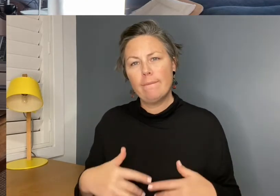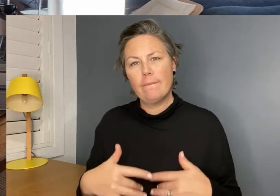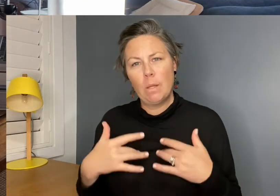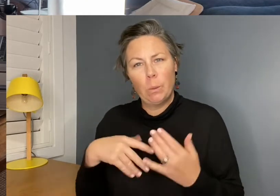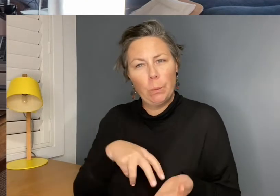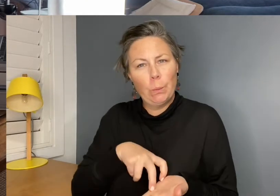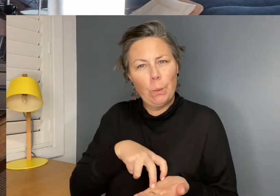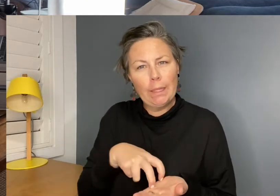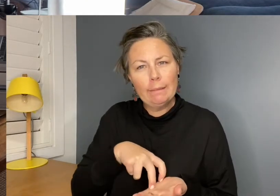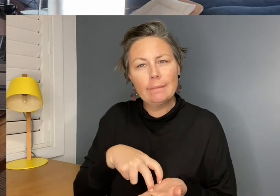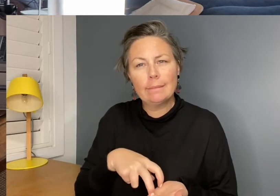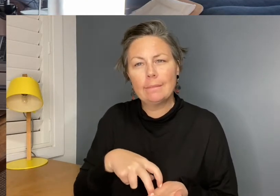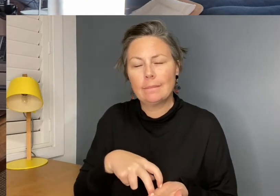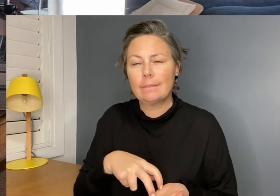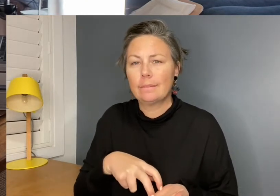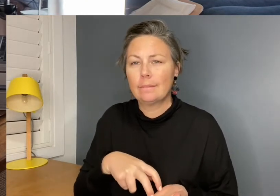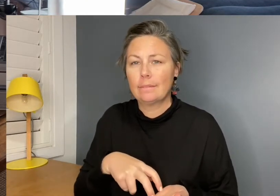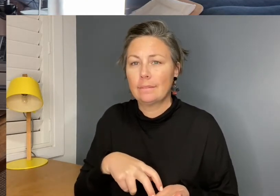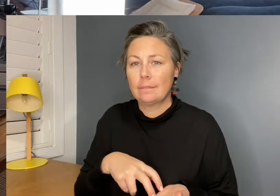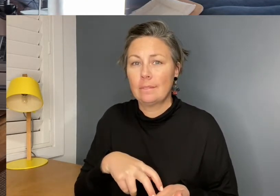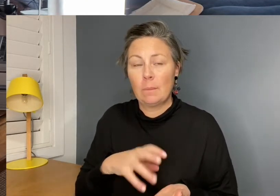So I was feeling quite